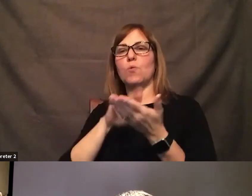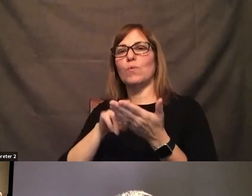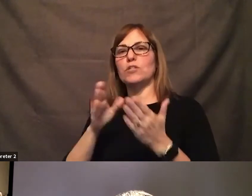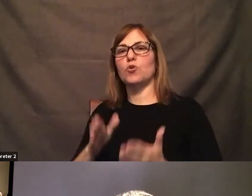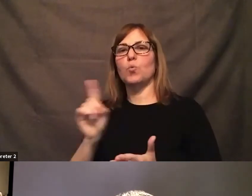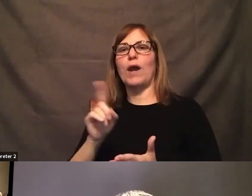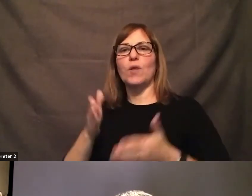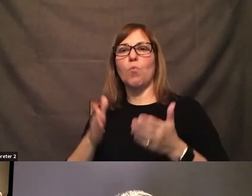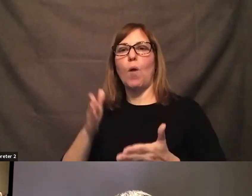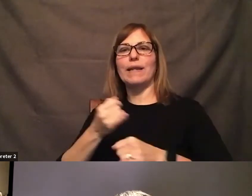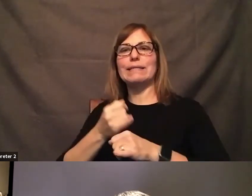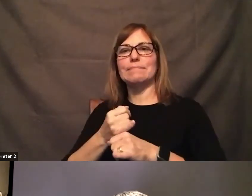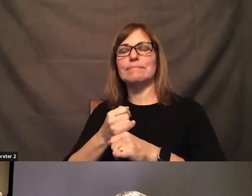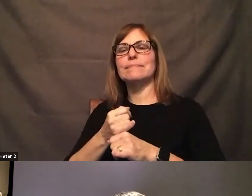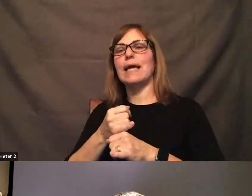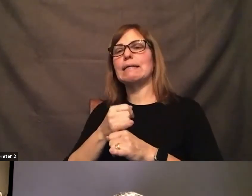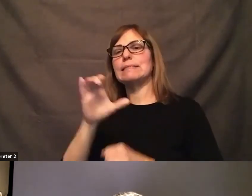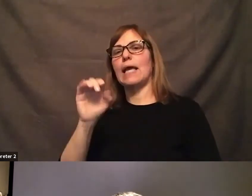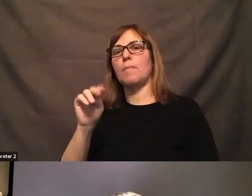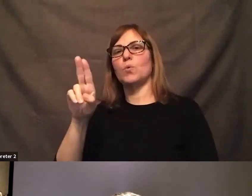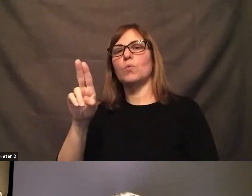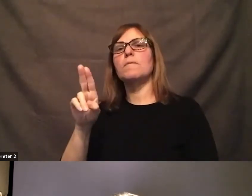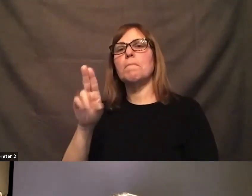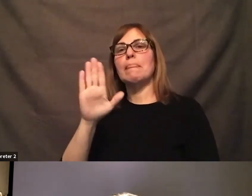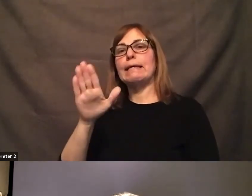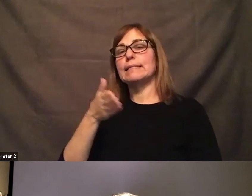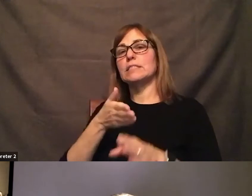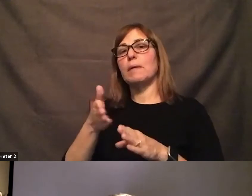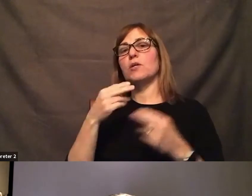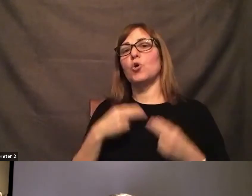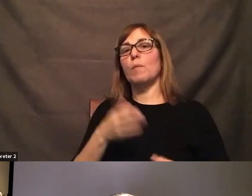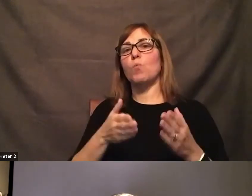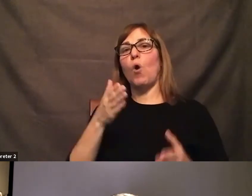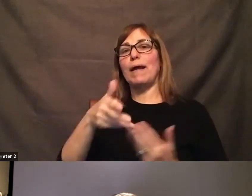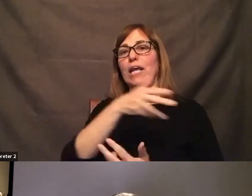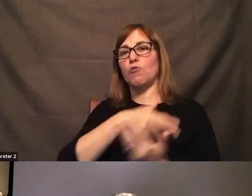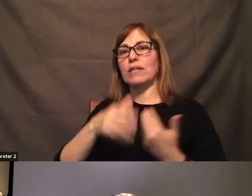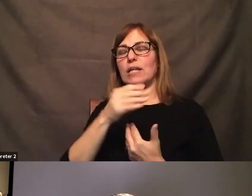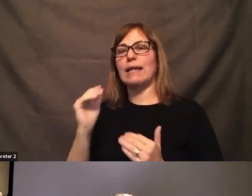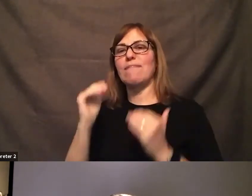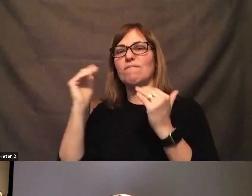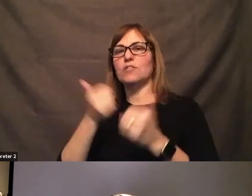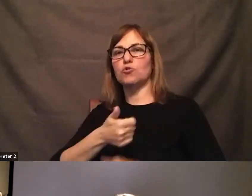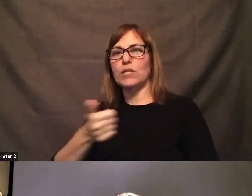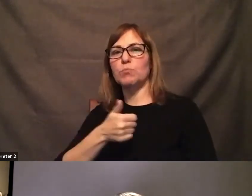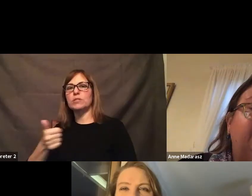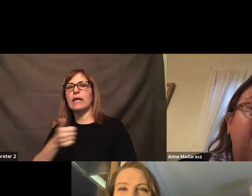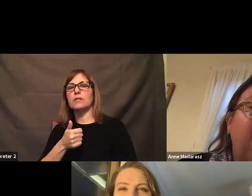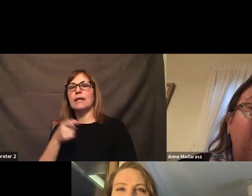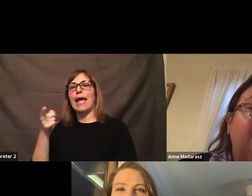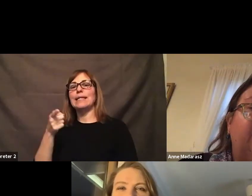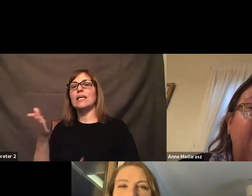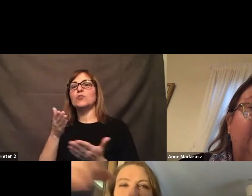Institute at Carnegie Mellon University. His specialties are human-robot interaction and advanced transportation, and he's served as